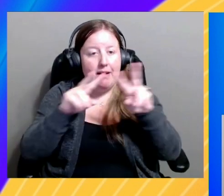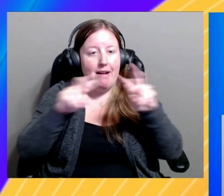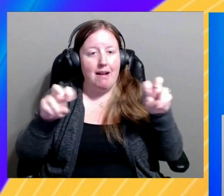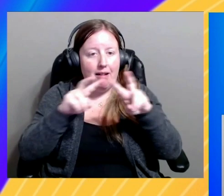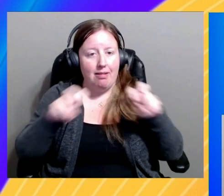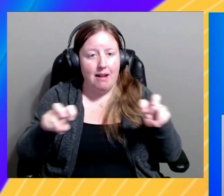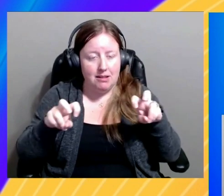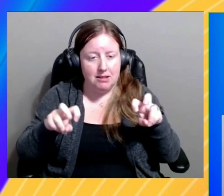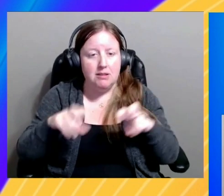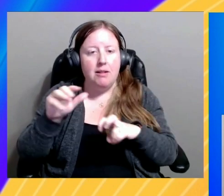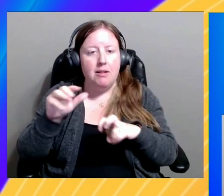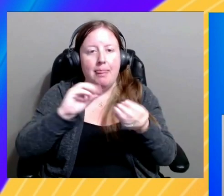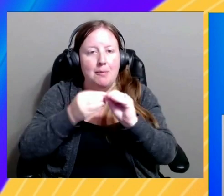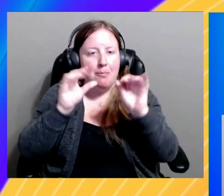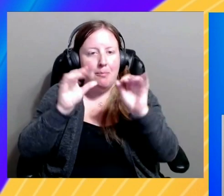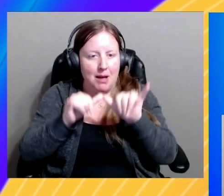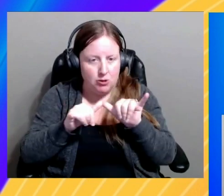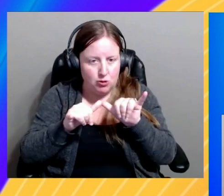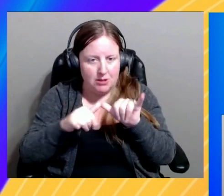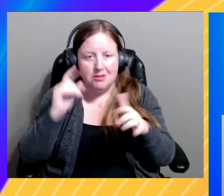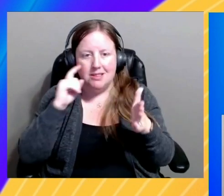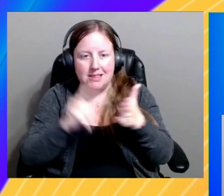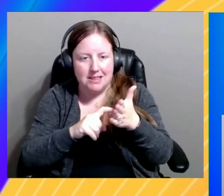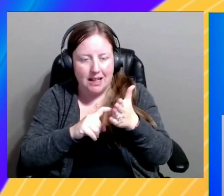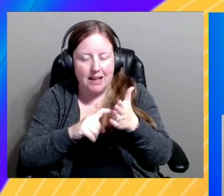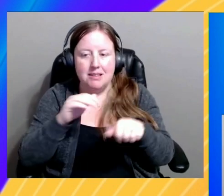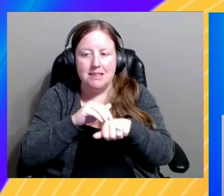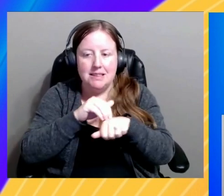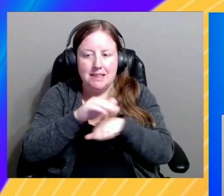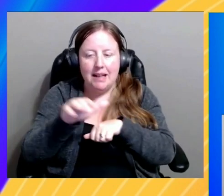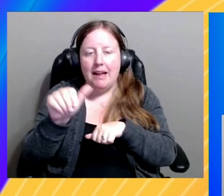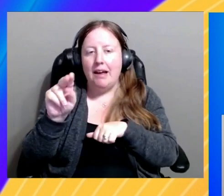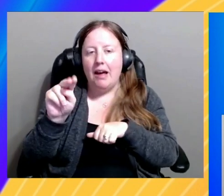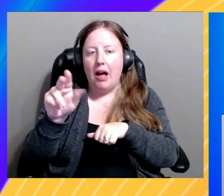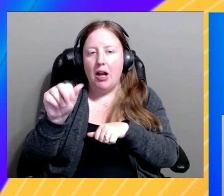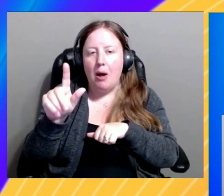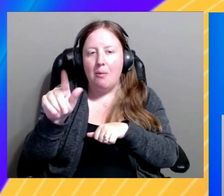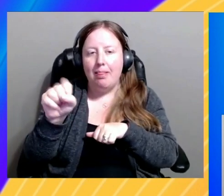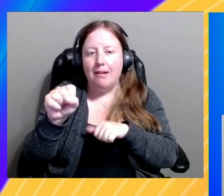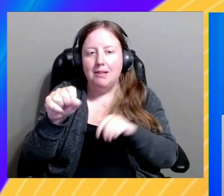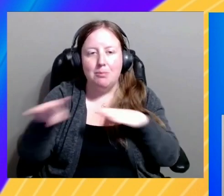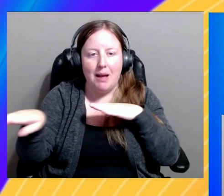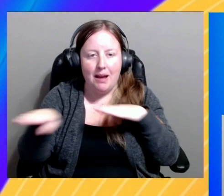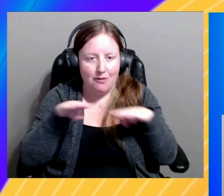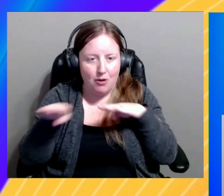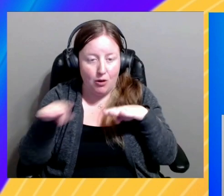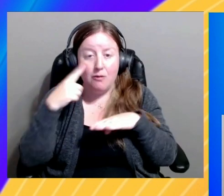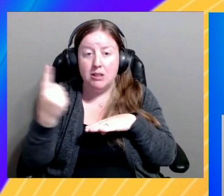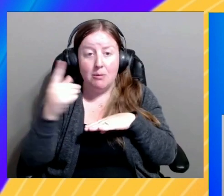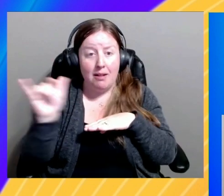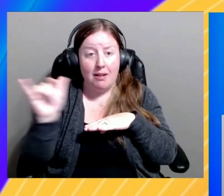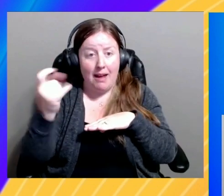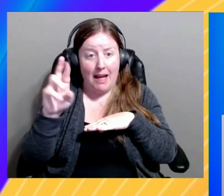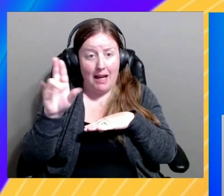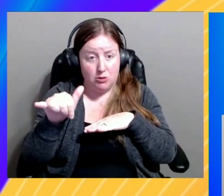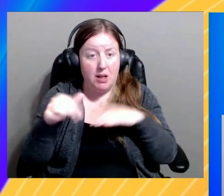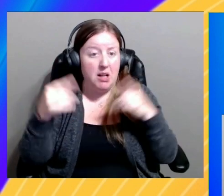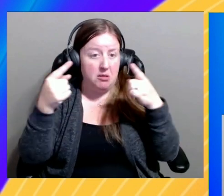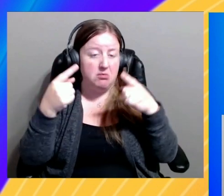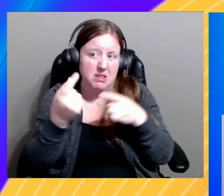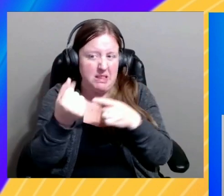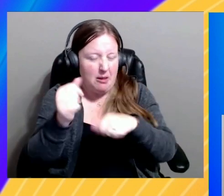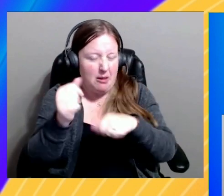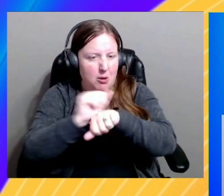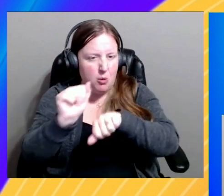metrics and it detects any anomalous behavior. For something like X-Ray, it does require a little bit of work. You need